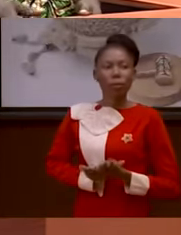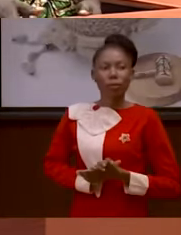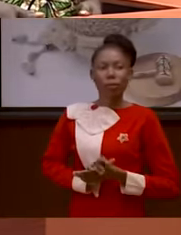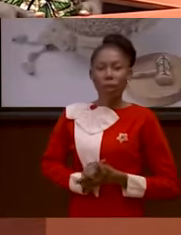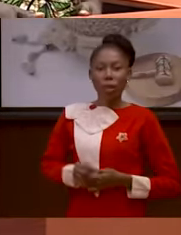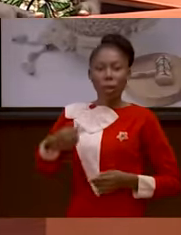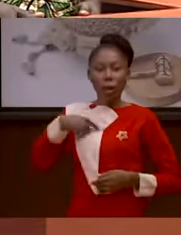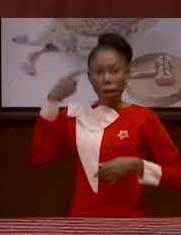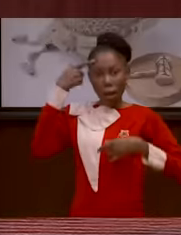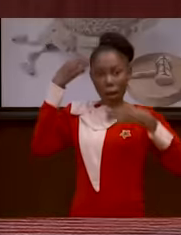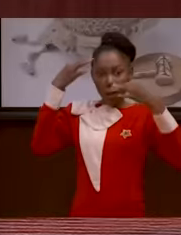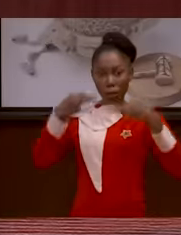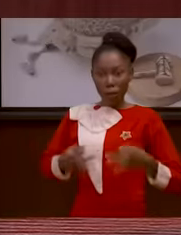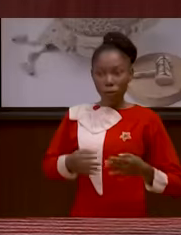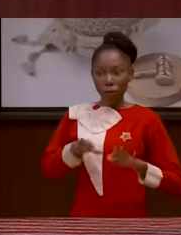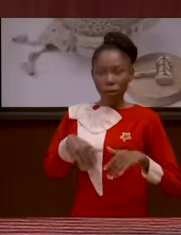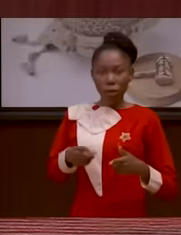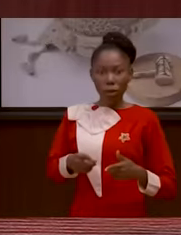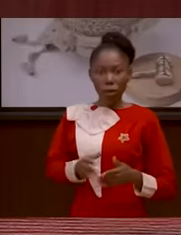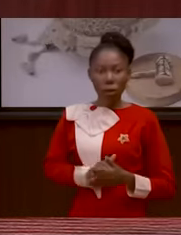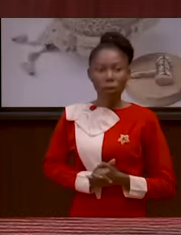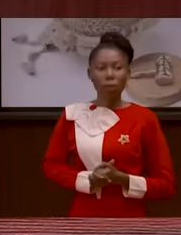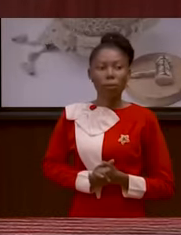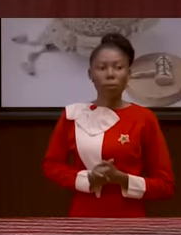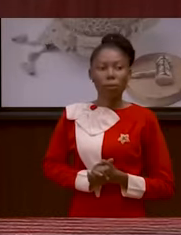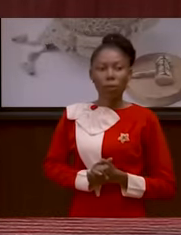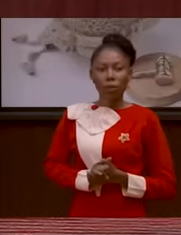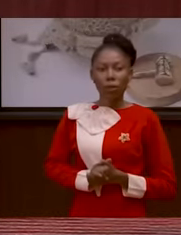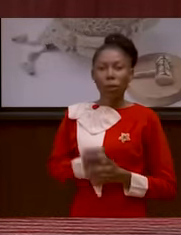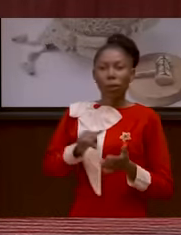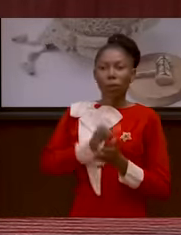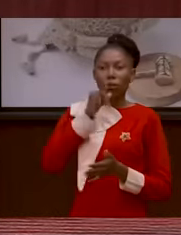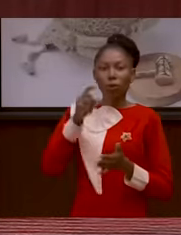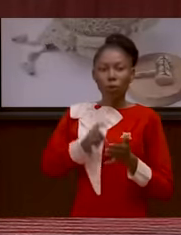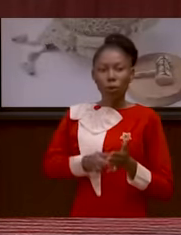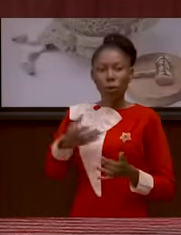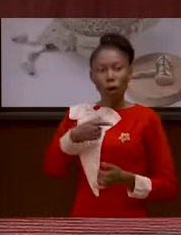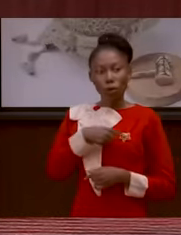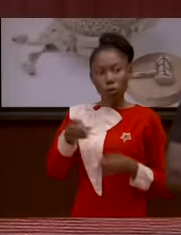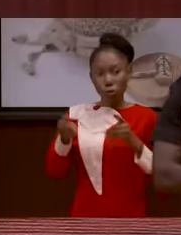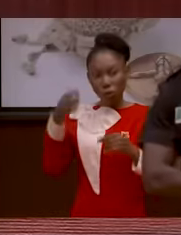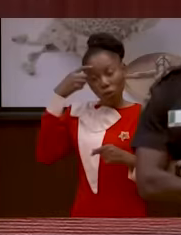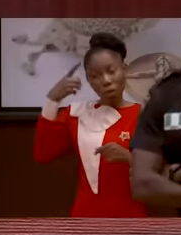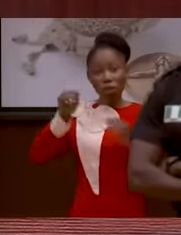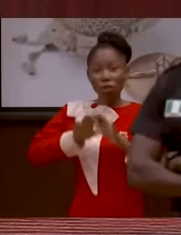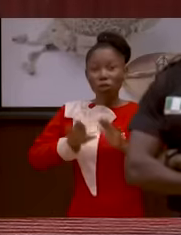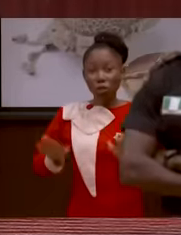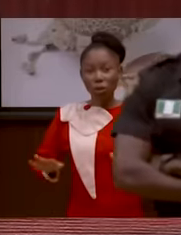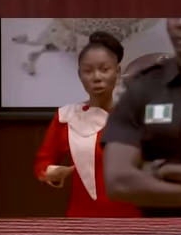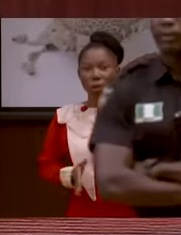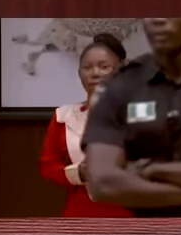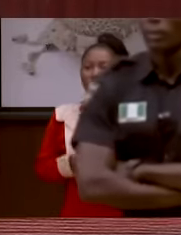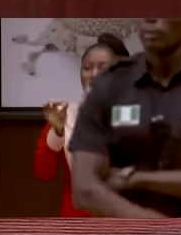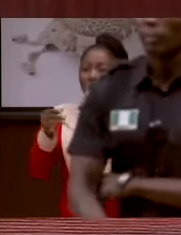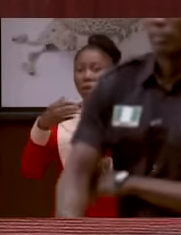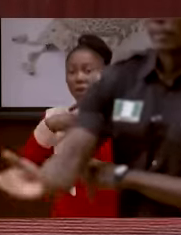judgment I give today is subject to review anytime because it has to do with the welfare of the children. So if either of you have any concern, you can always